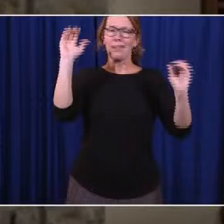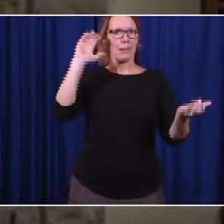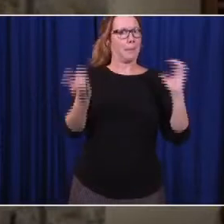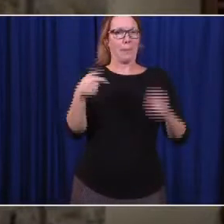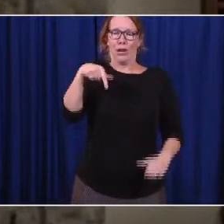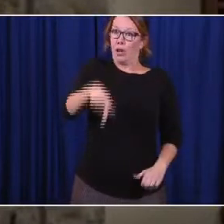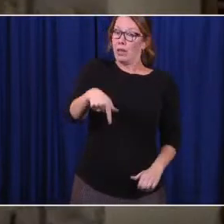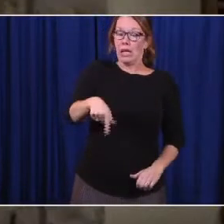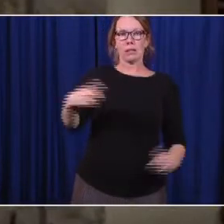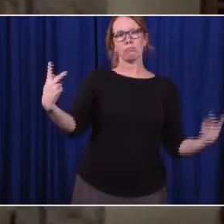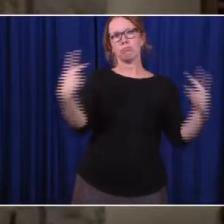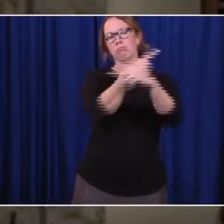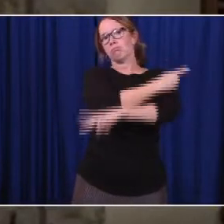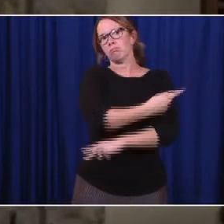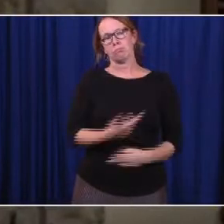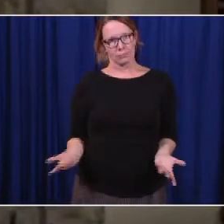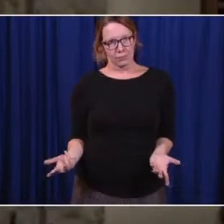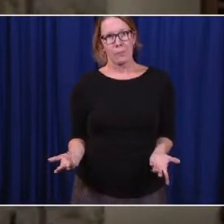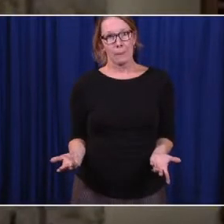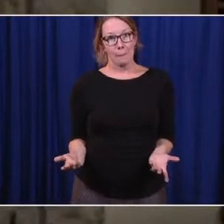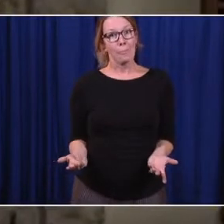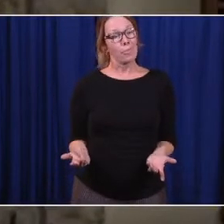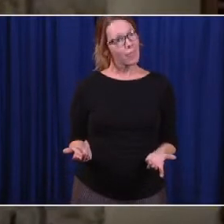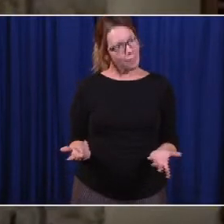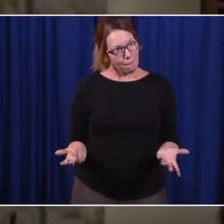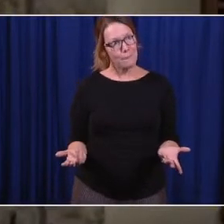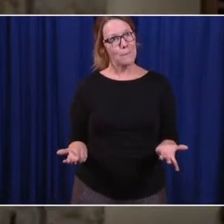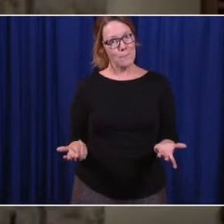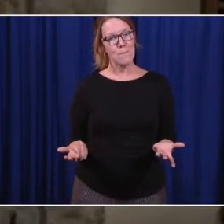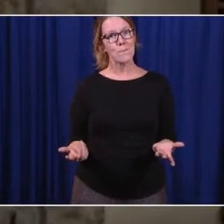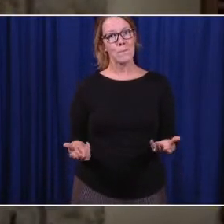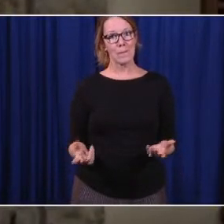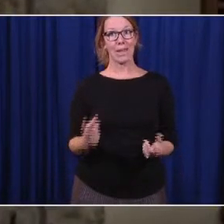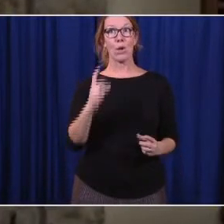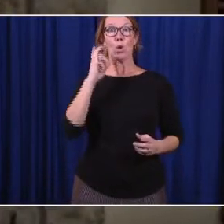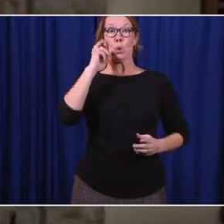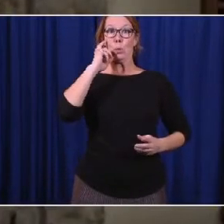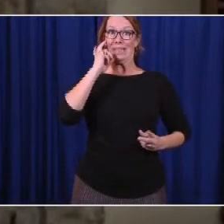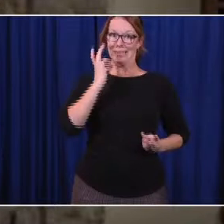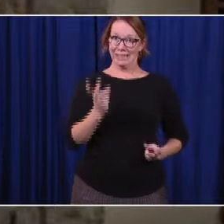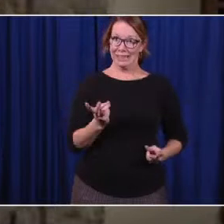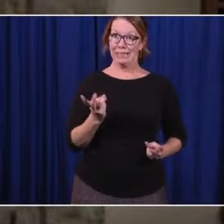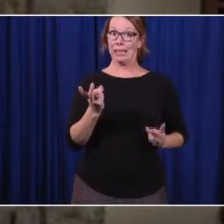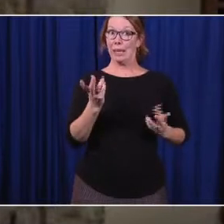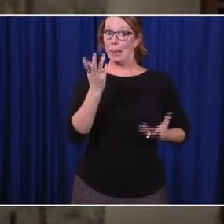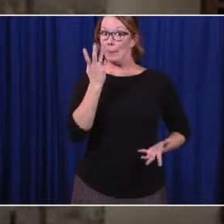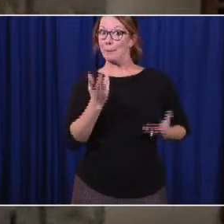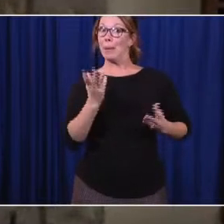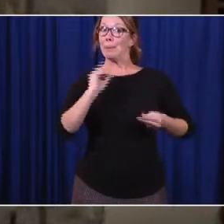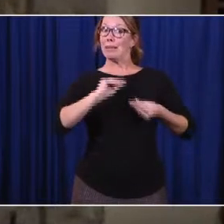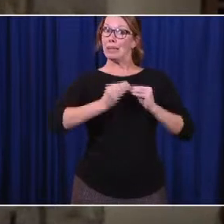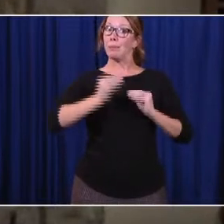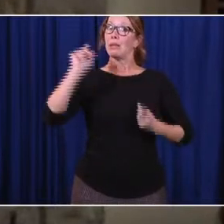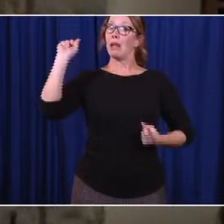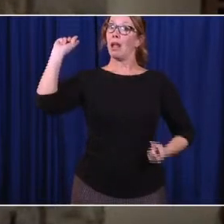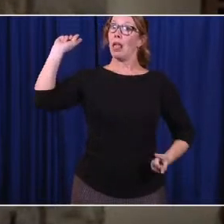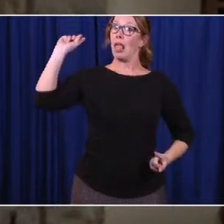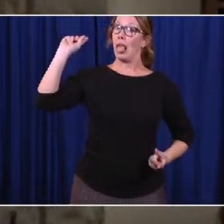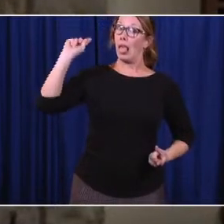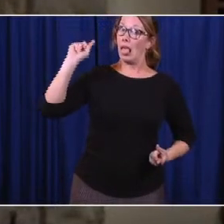back. And as I said, there's some indication that that has started and that people are pulling back. We just need to continue to do